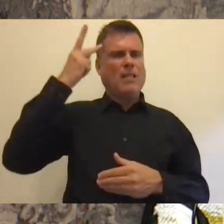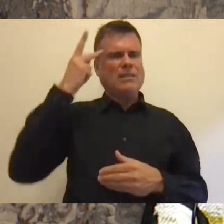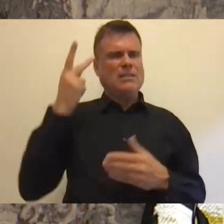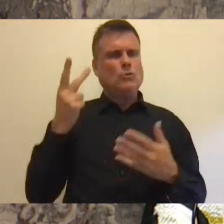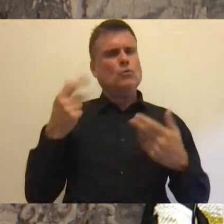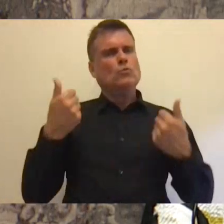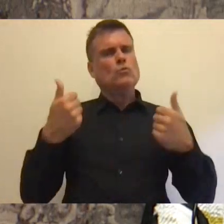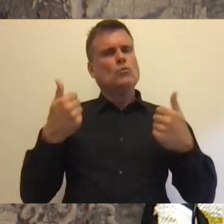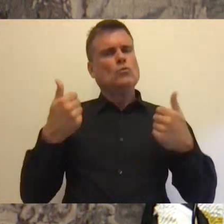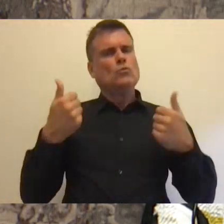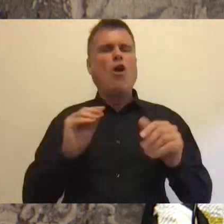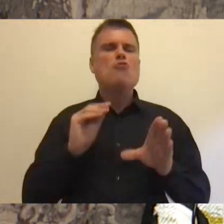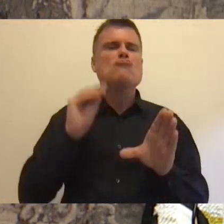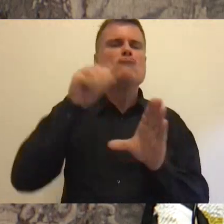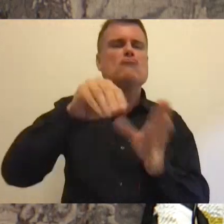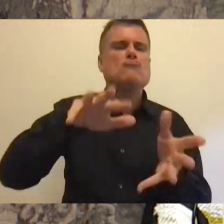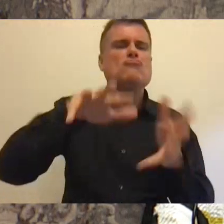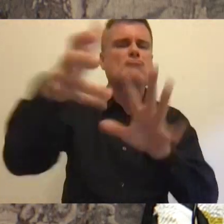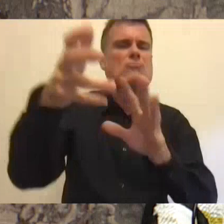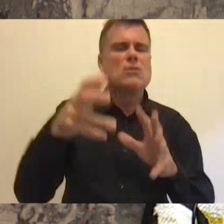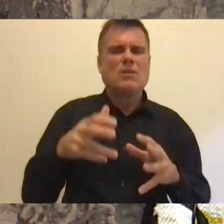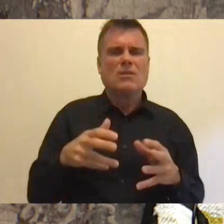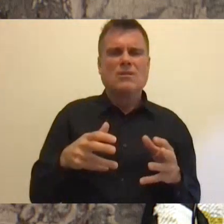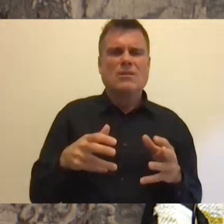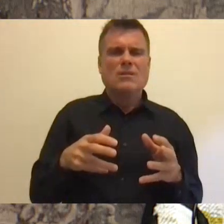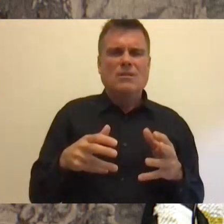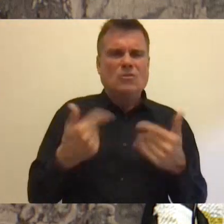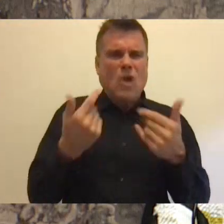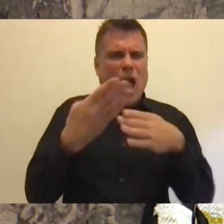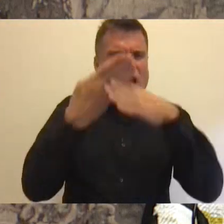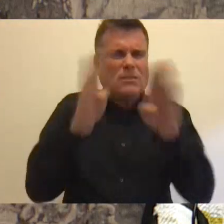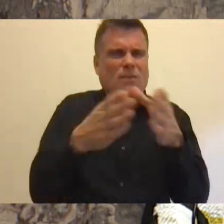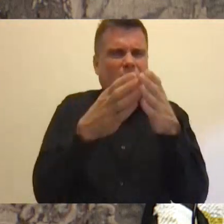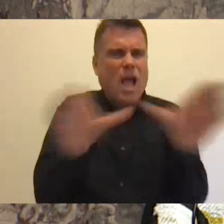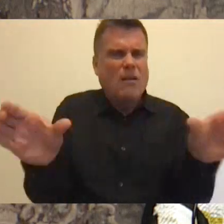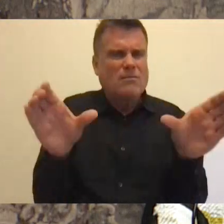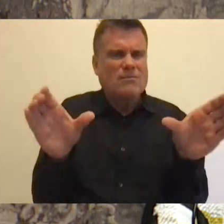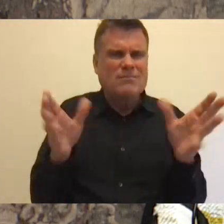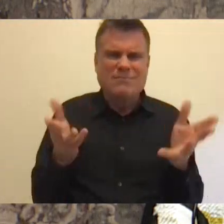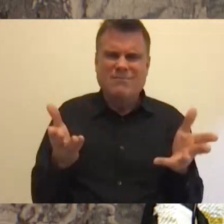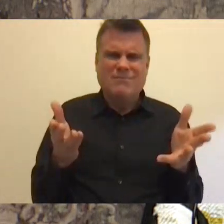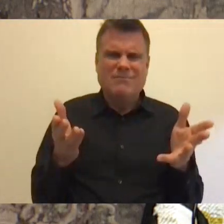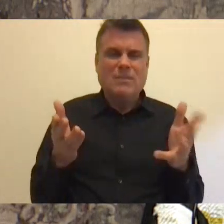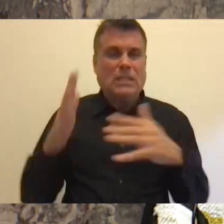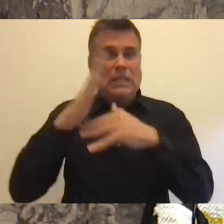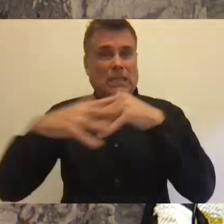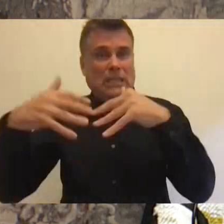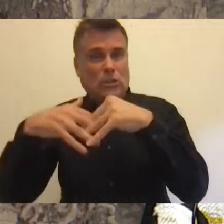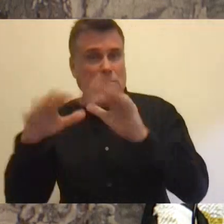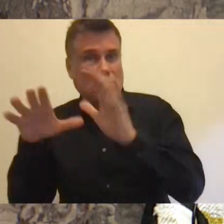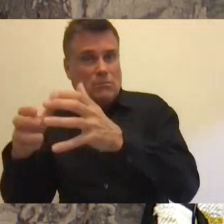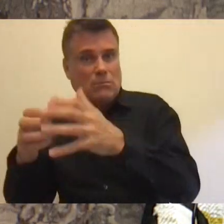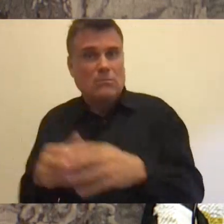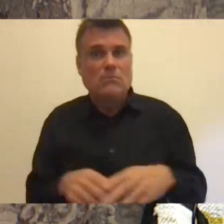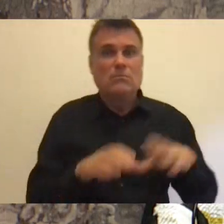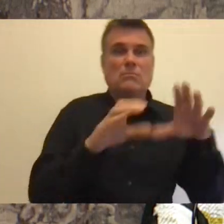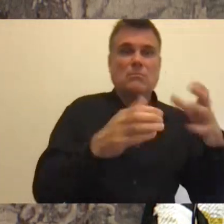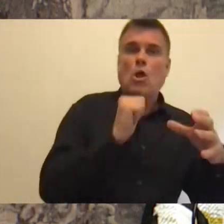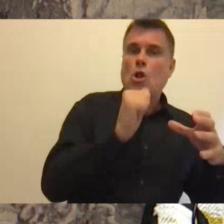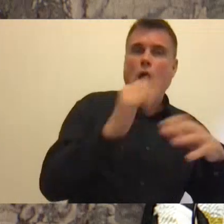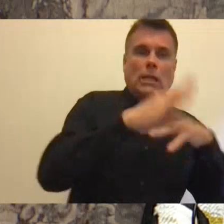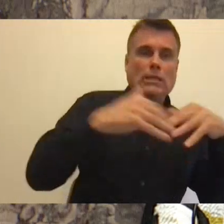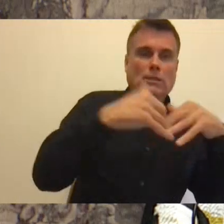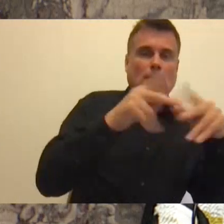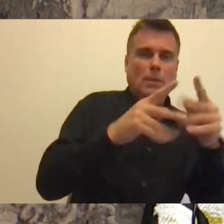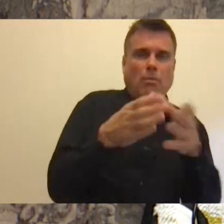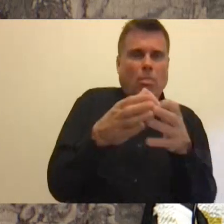against non-natives for political purposes. I agree, we got bigger problems to solve. But